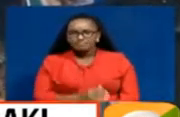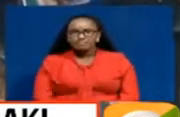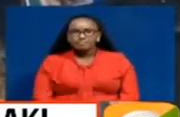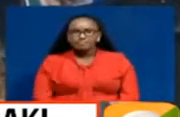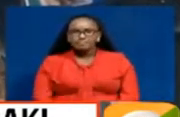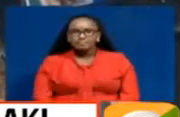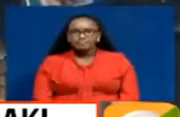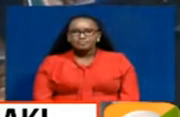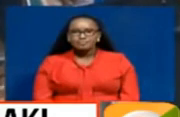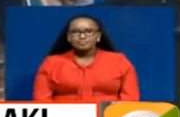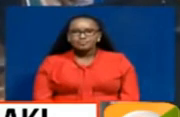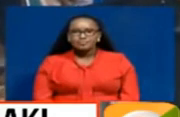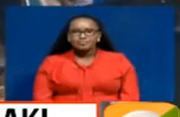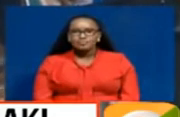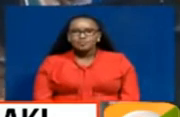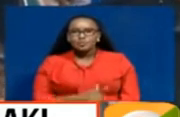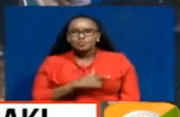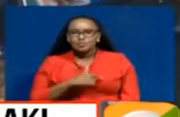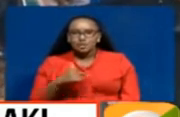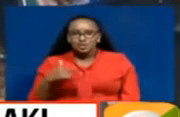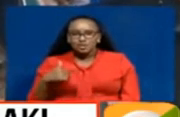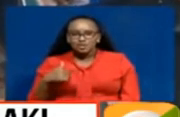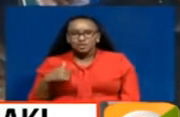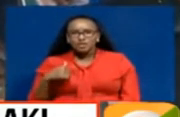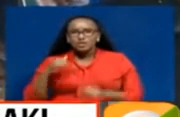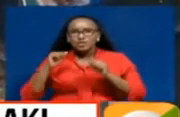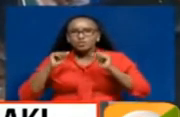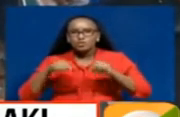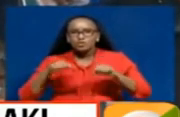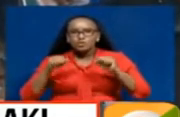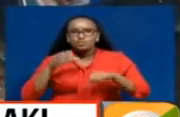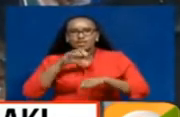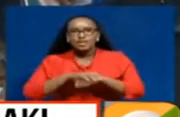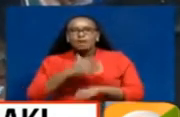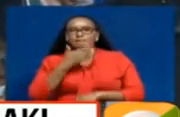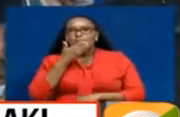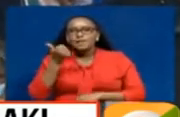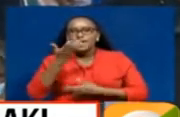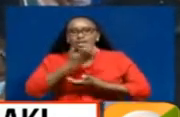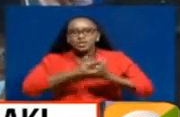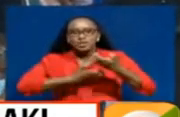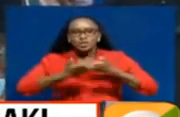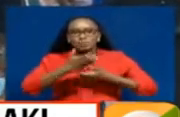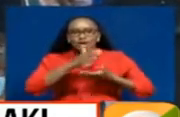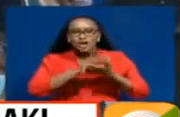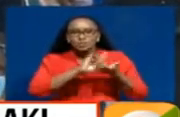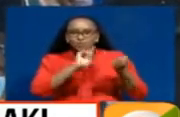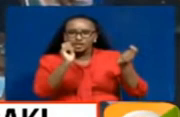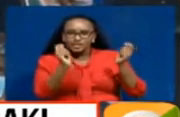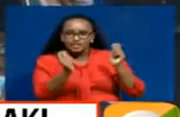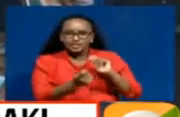We came with almost a bankrupt economy and transformed it.